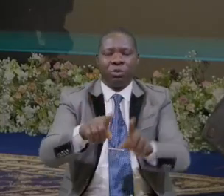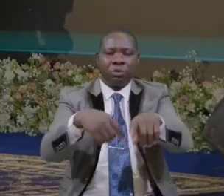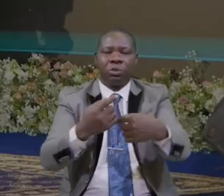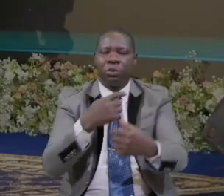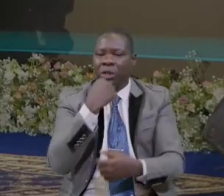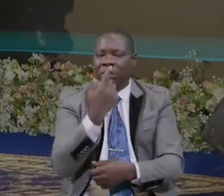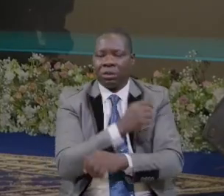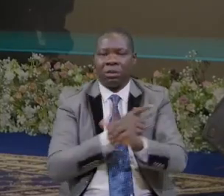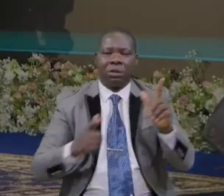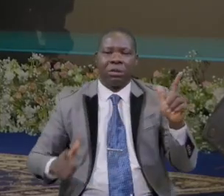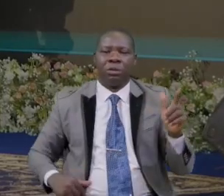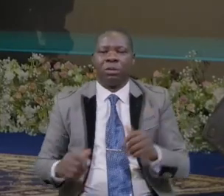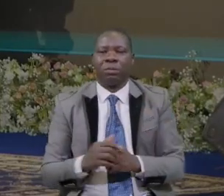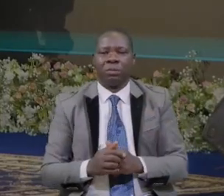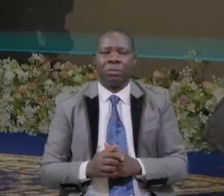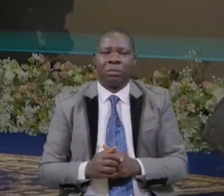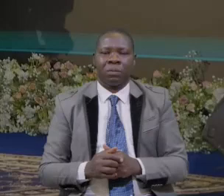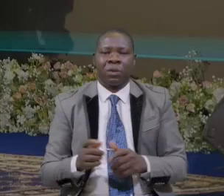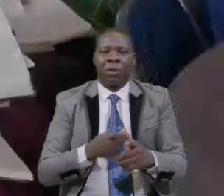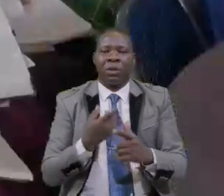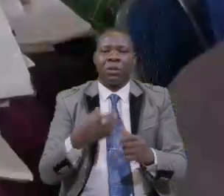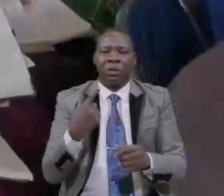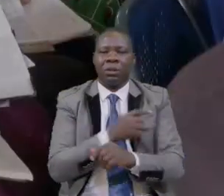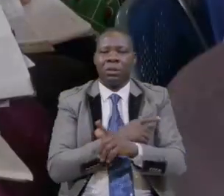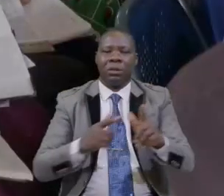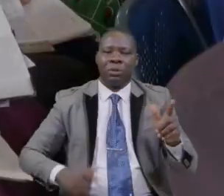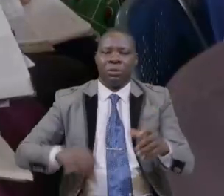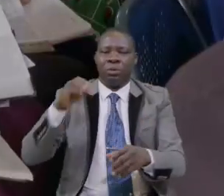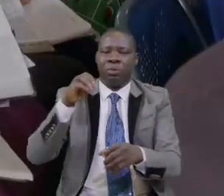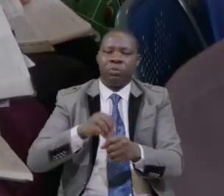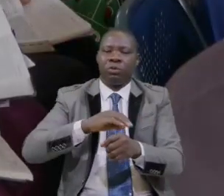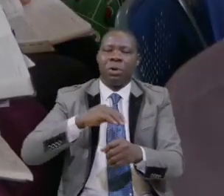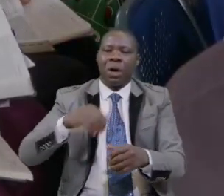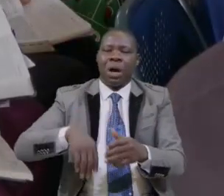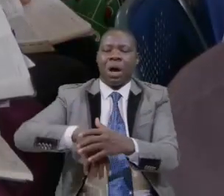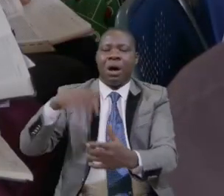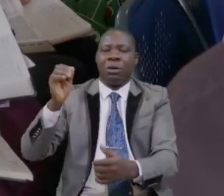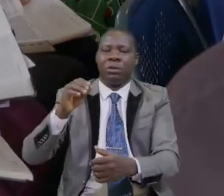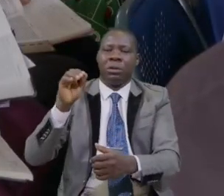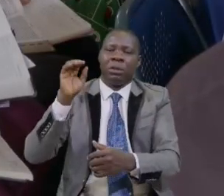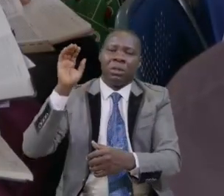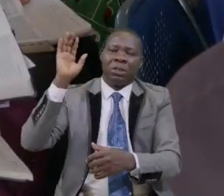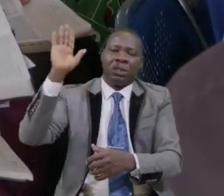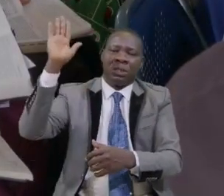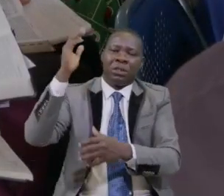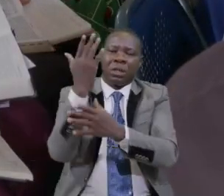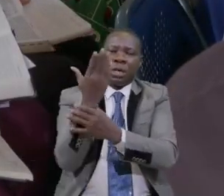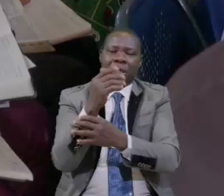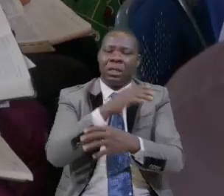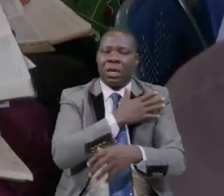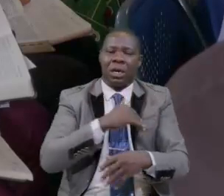Lord. Then the Lord put forth his hand and touched